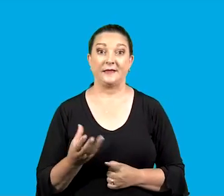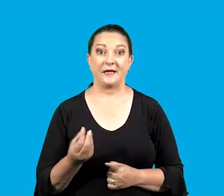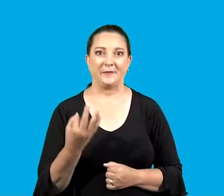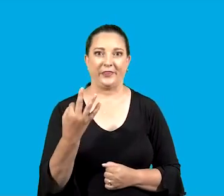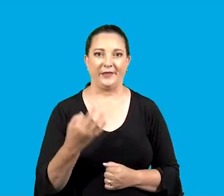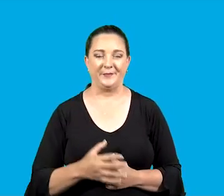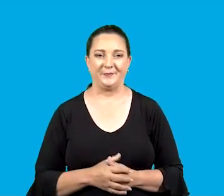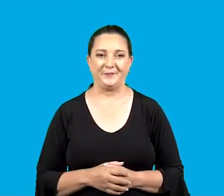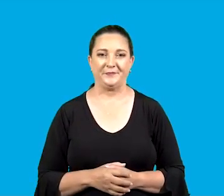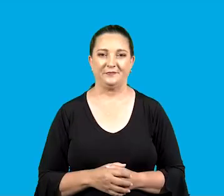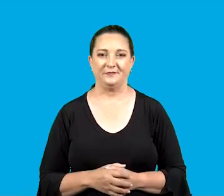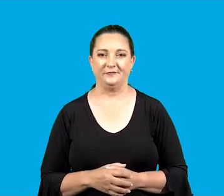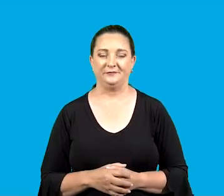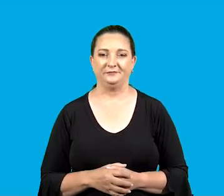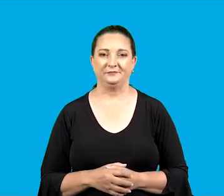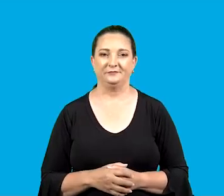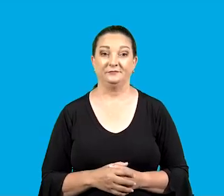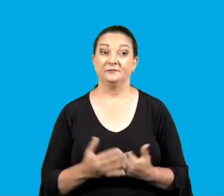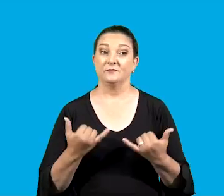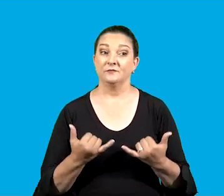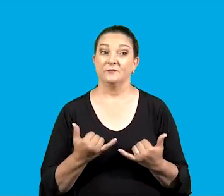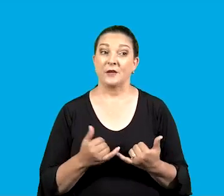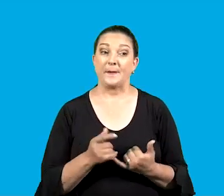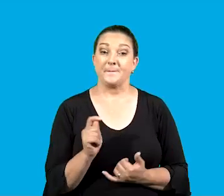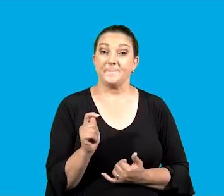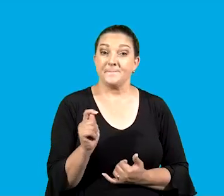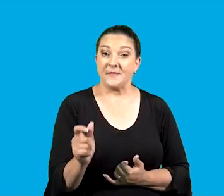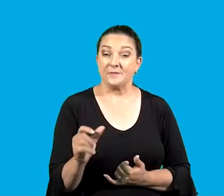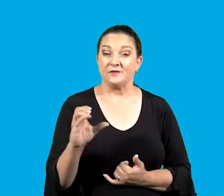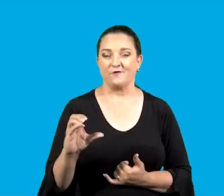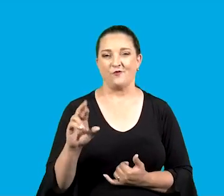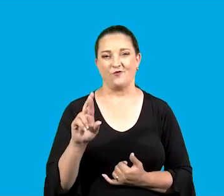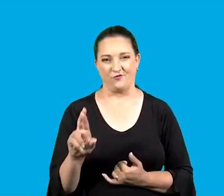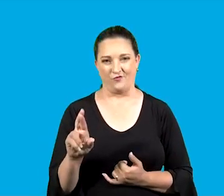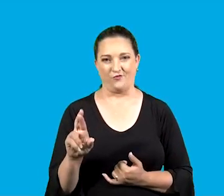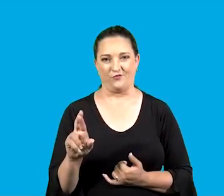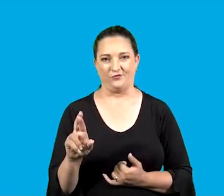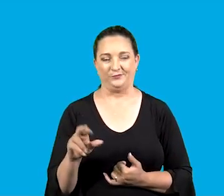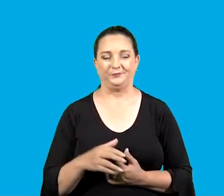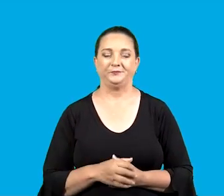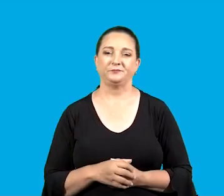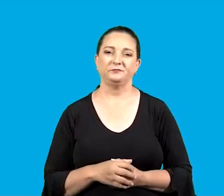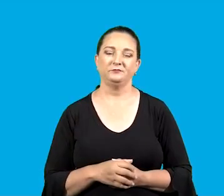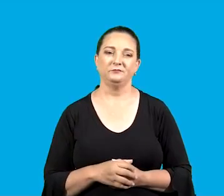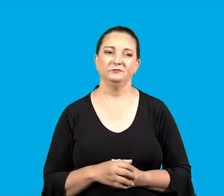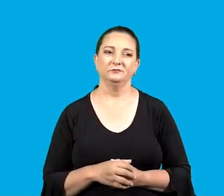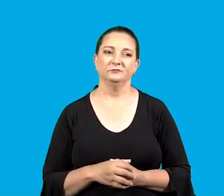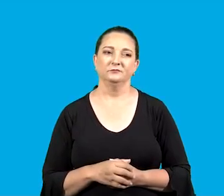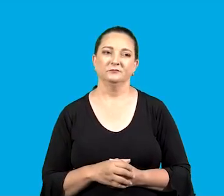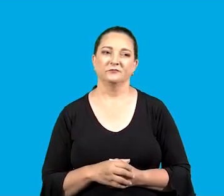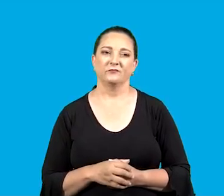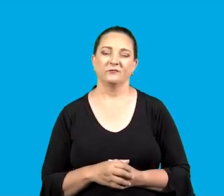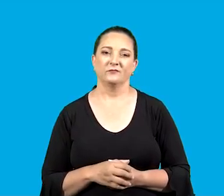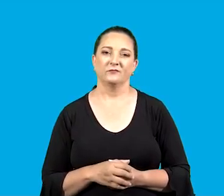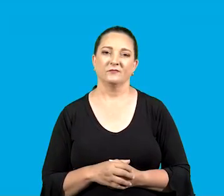now number 3 over here. Payments to creditors. Payments to creditors. We are